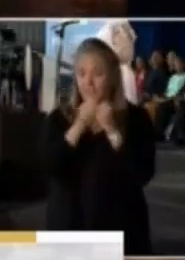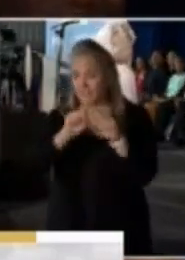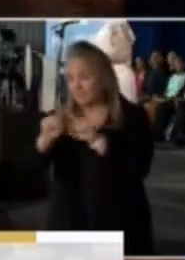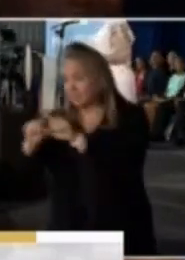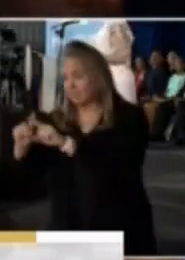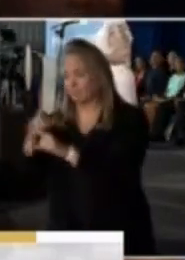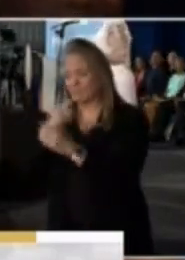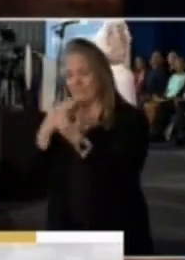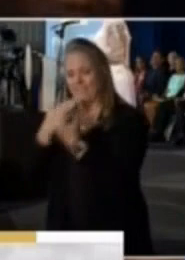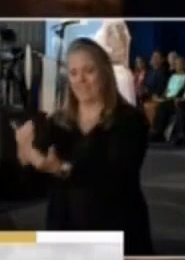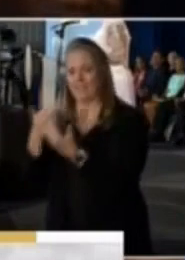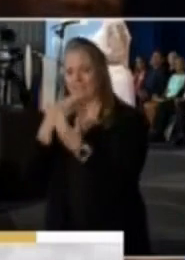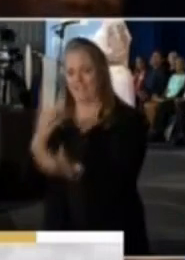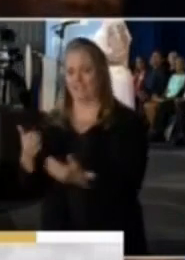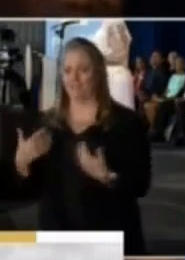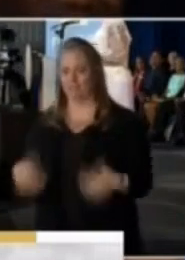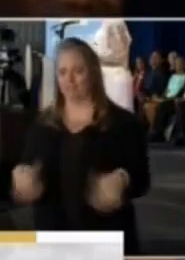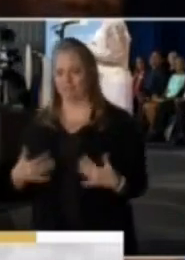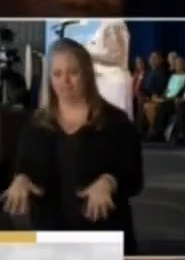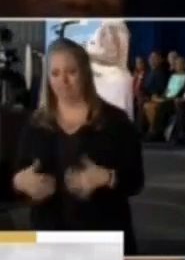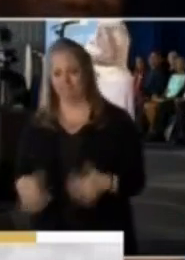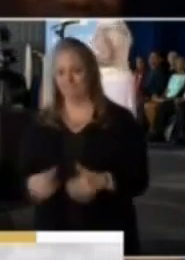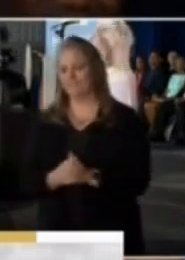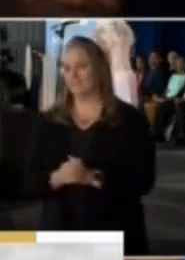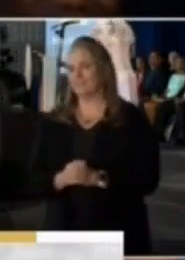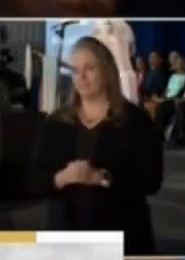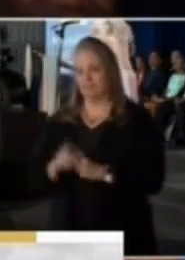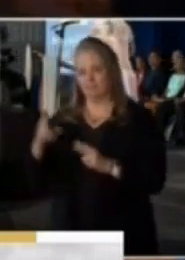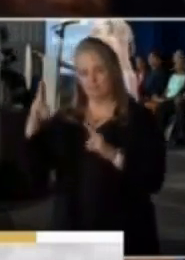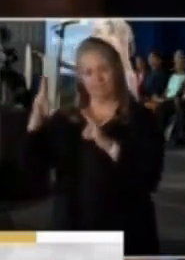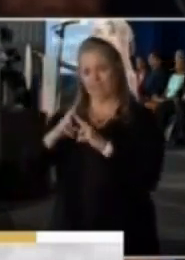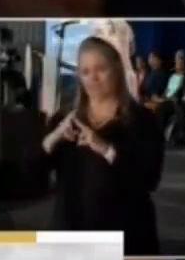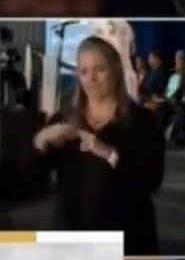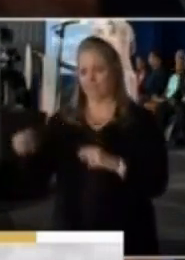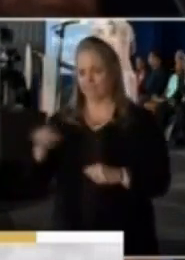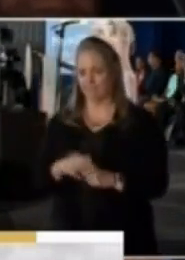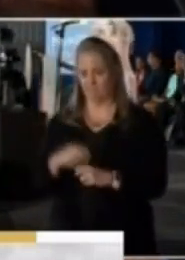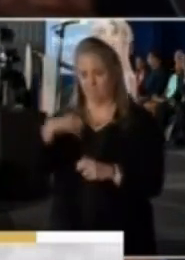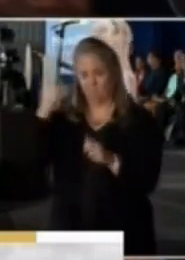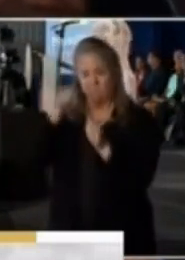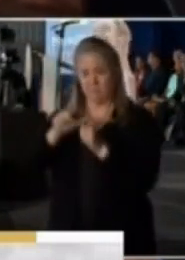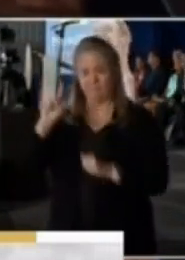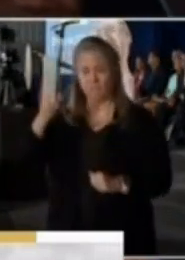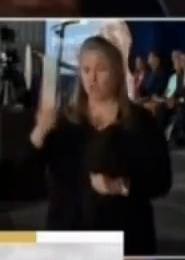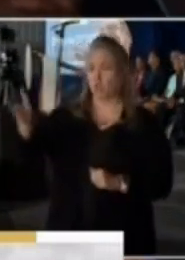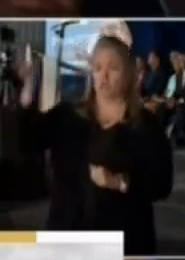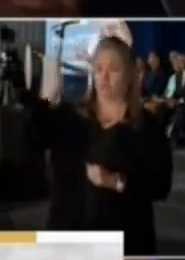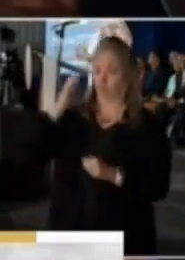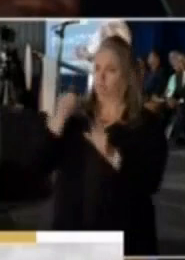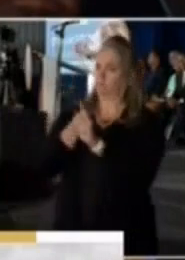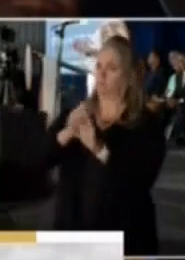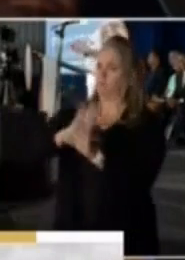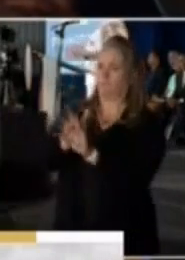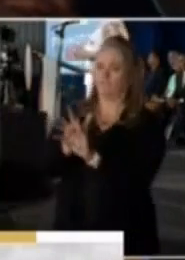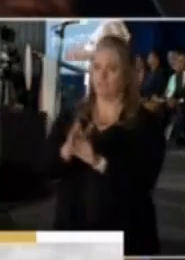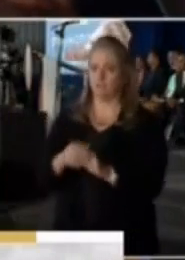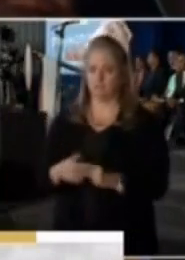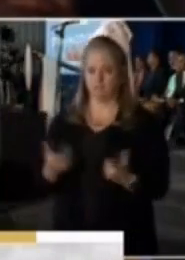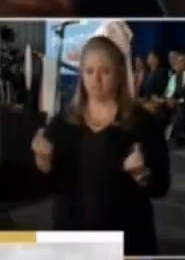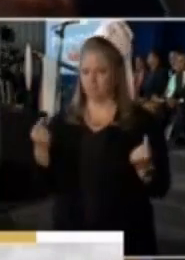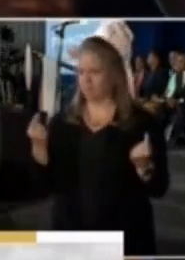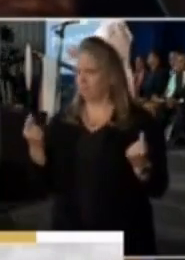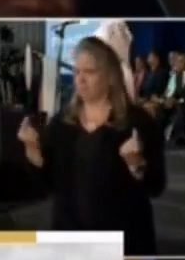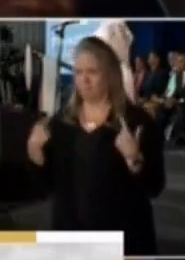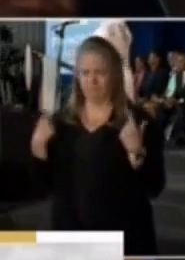very early days of the pandemic, we didn't know what was going on. We didn't know where we were going, what was